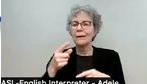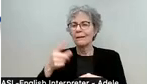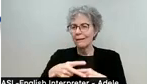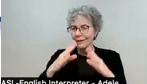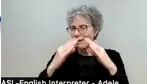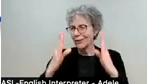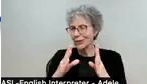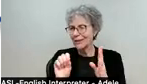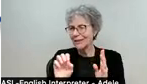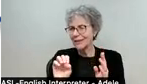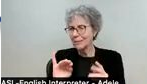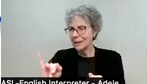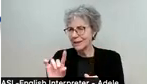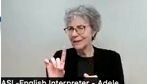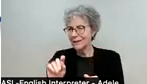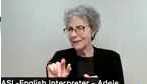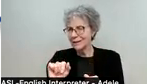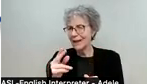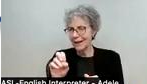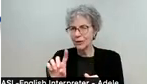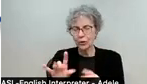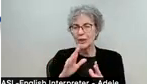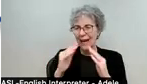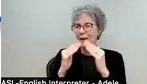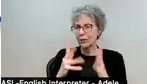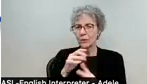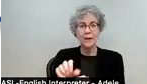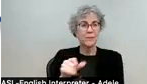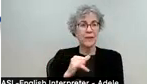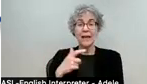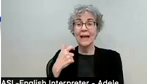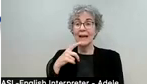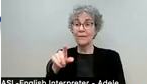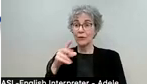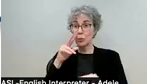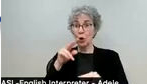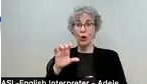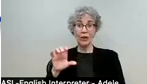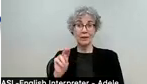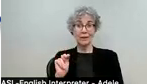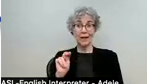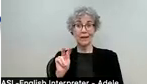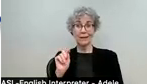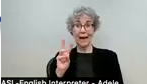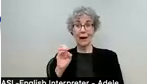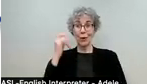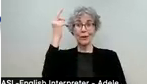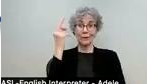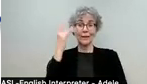seen, is really evolving. If you look at those pictures from sort of the CN Tower from 1977 to